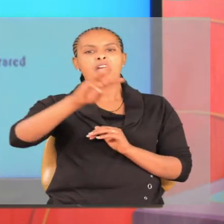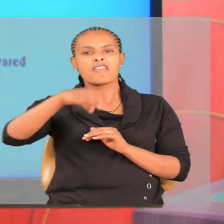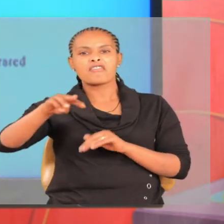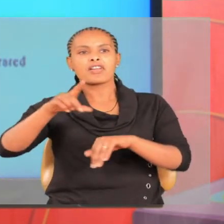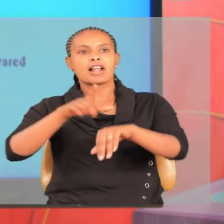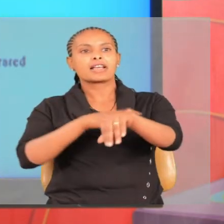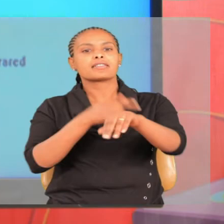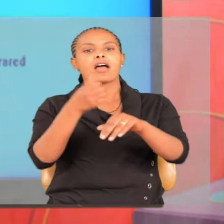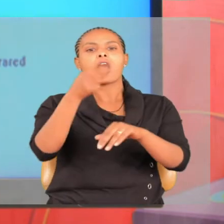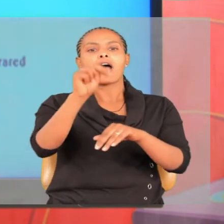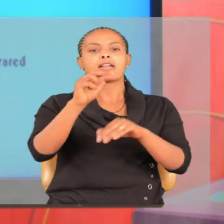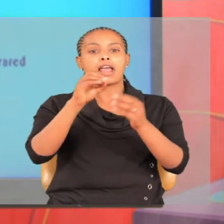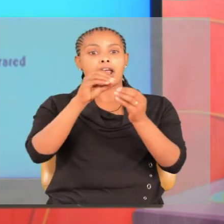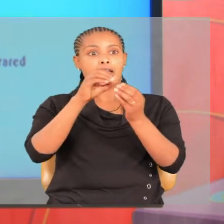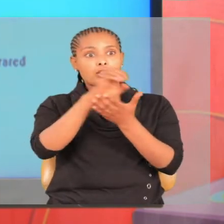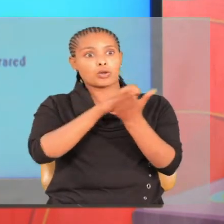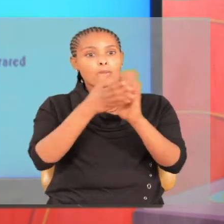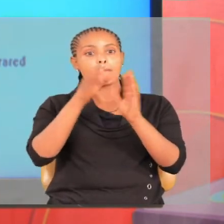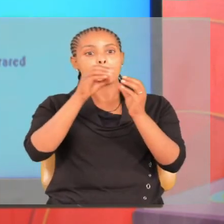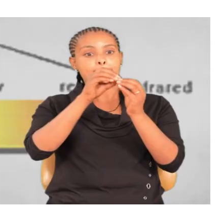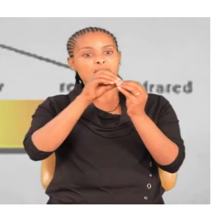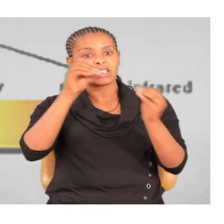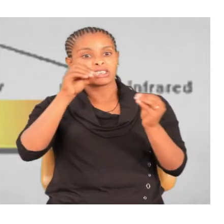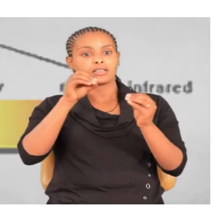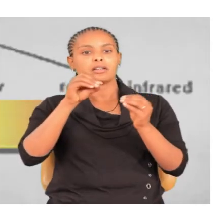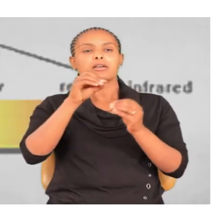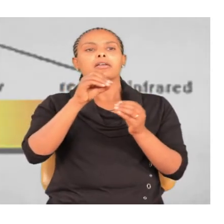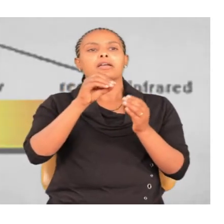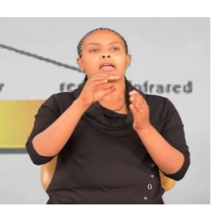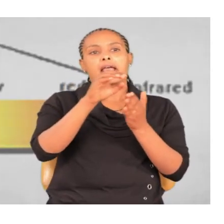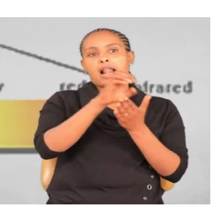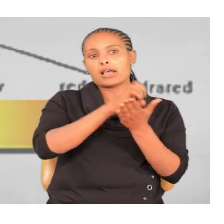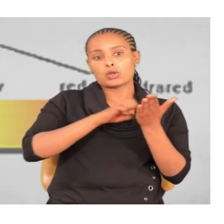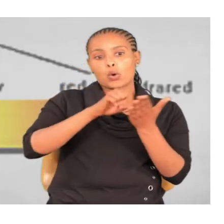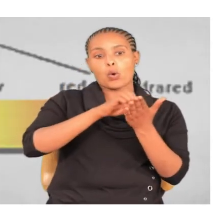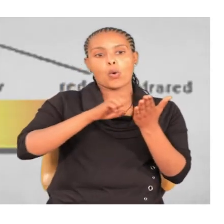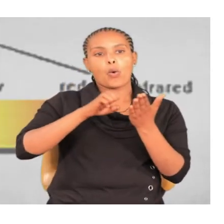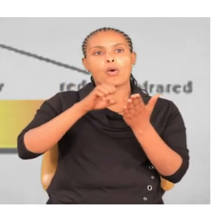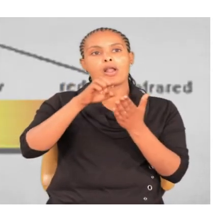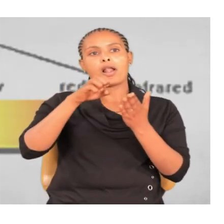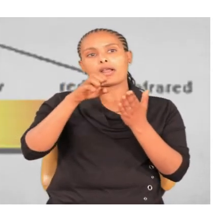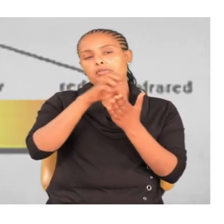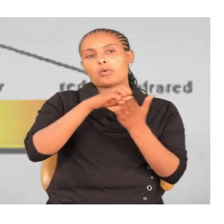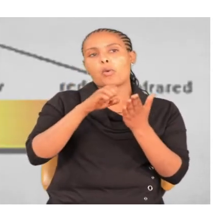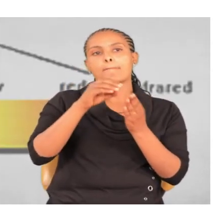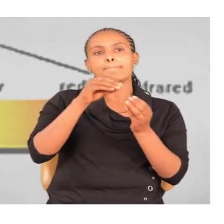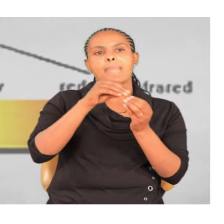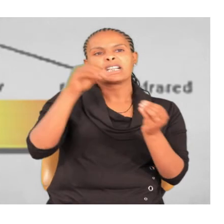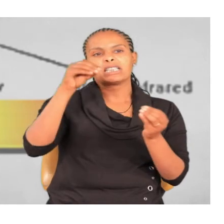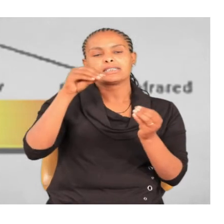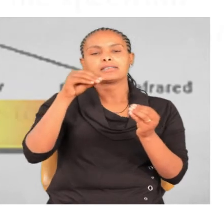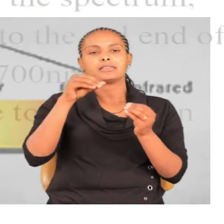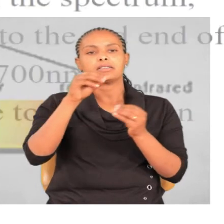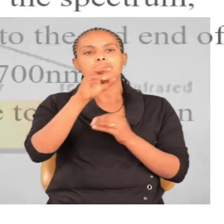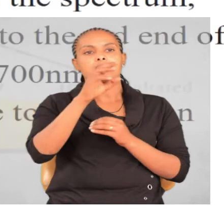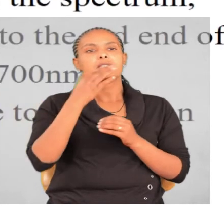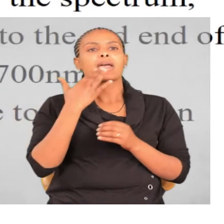of an electromagnetic radiation is electromagnetic spectrum.